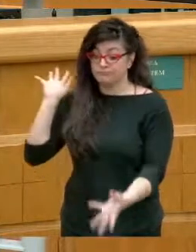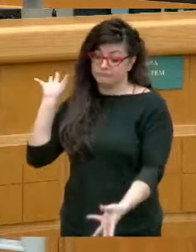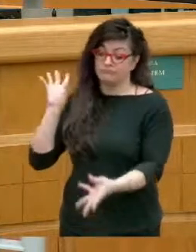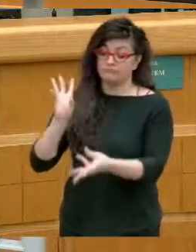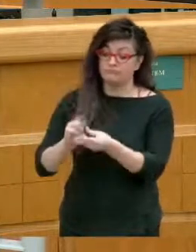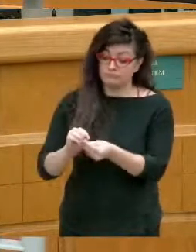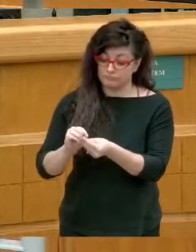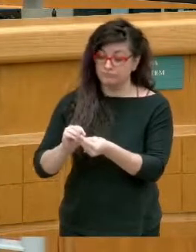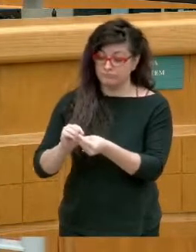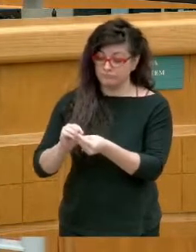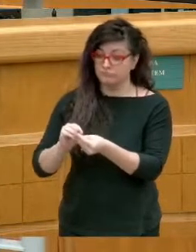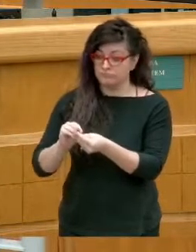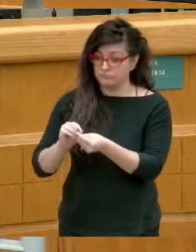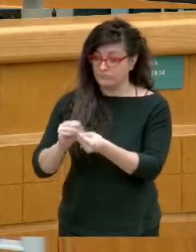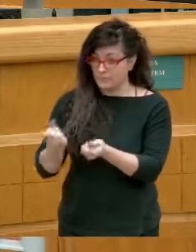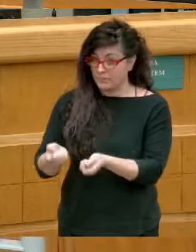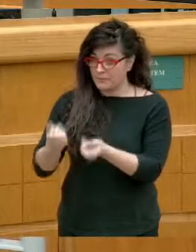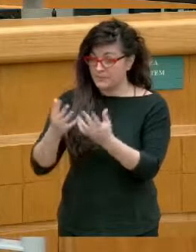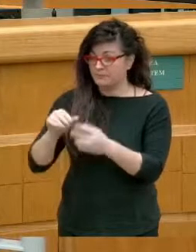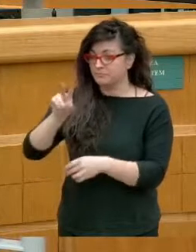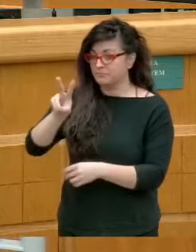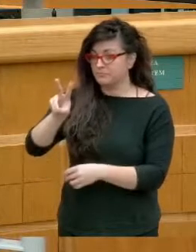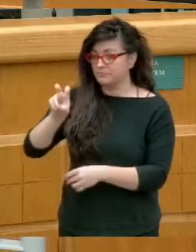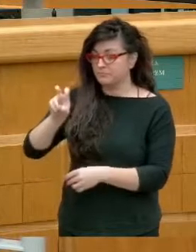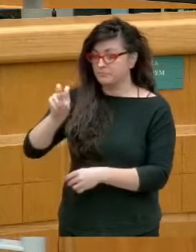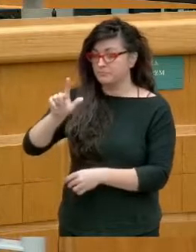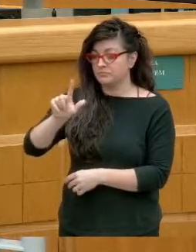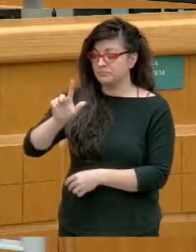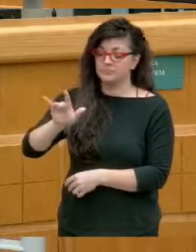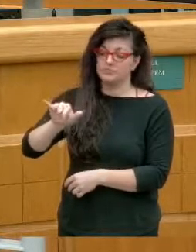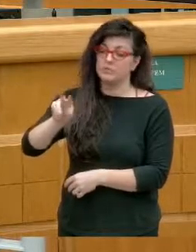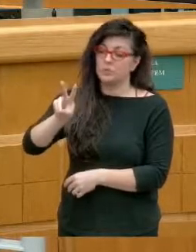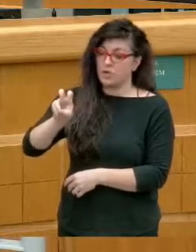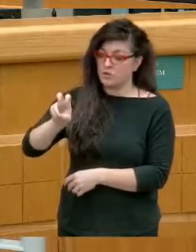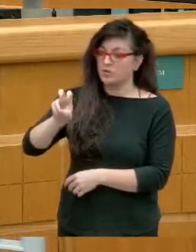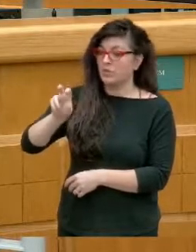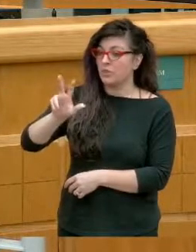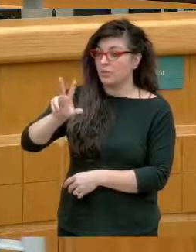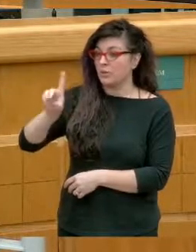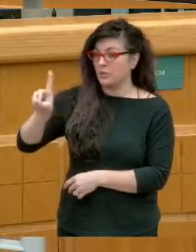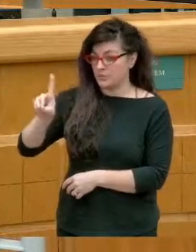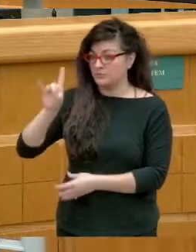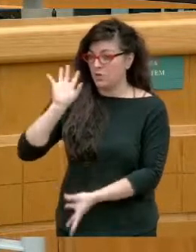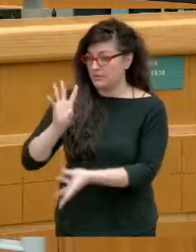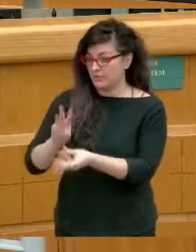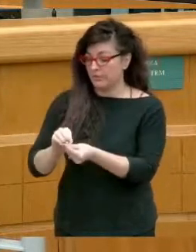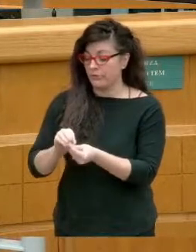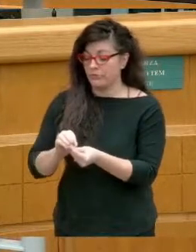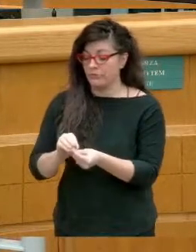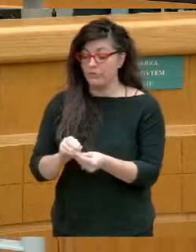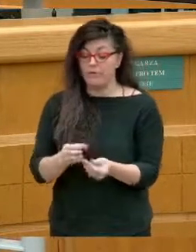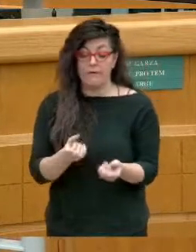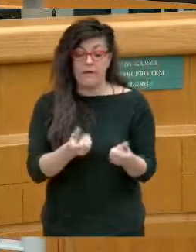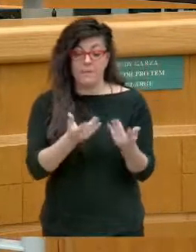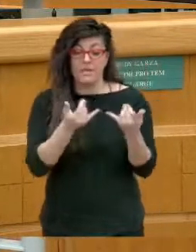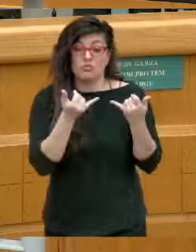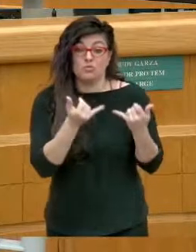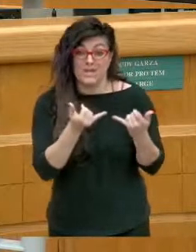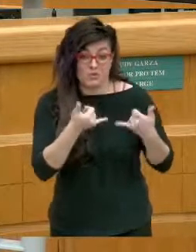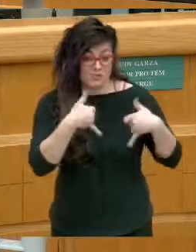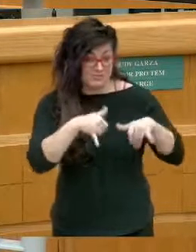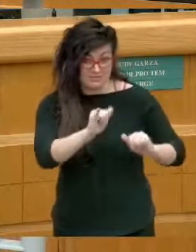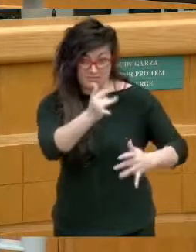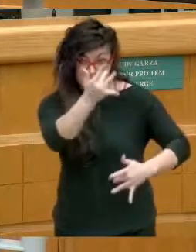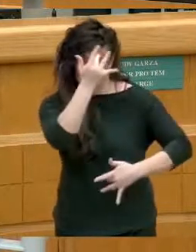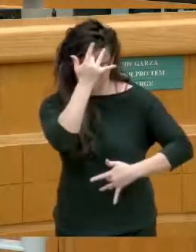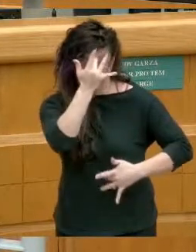since we've been counting this to 231. That's total cases. The active cases, though, that we have out there, that is